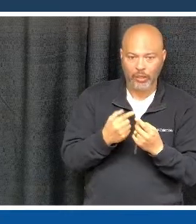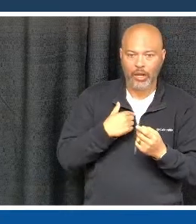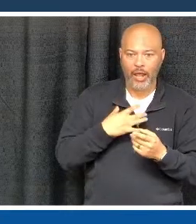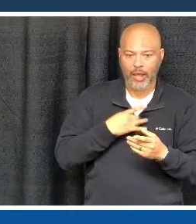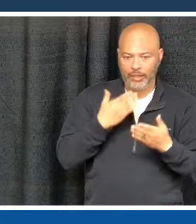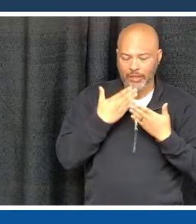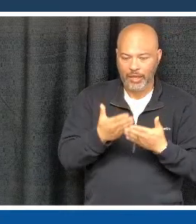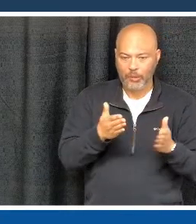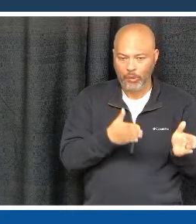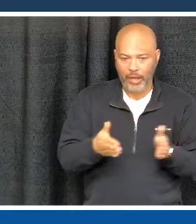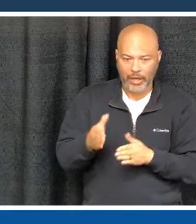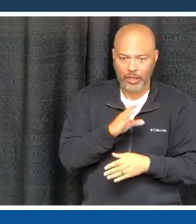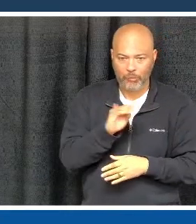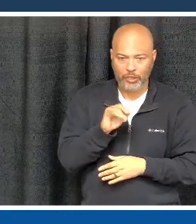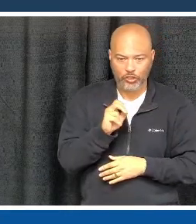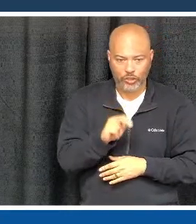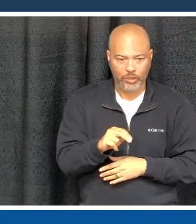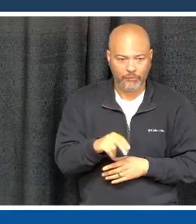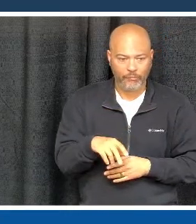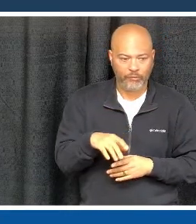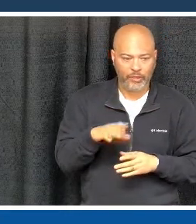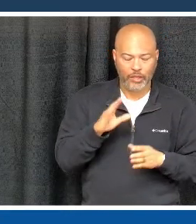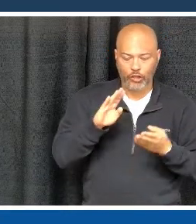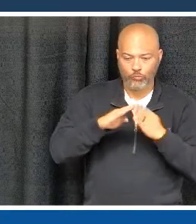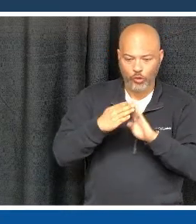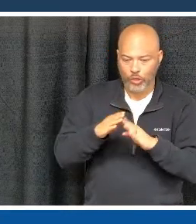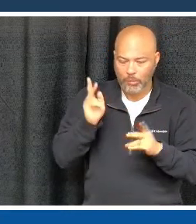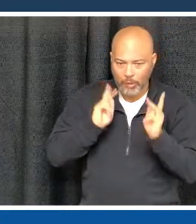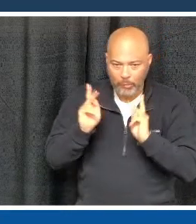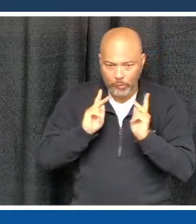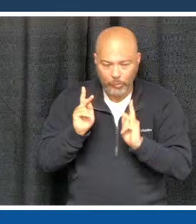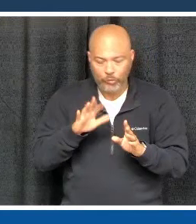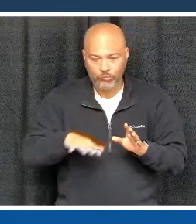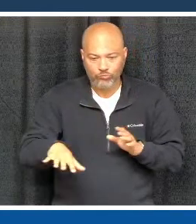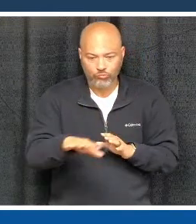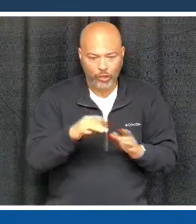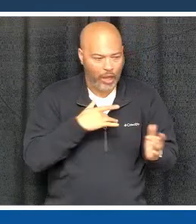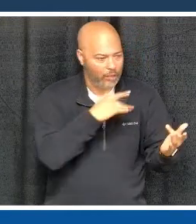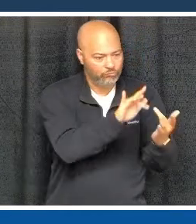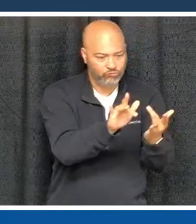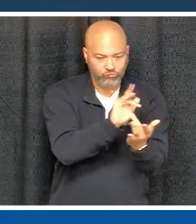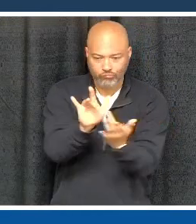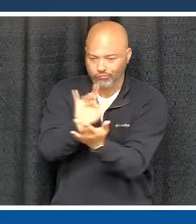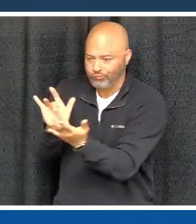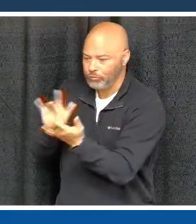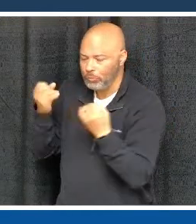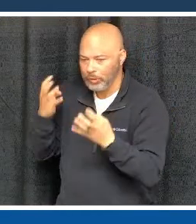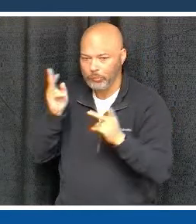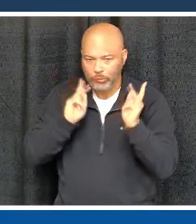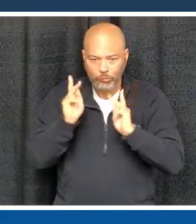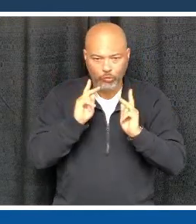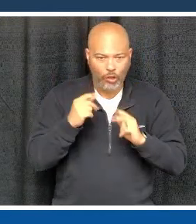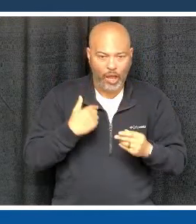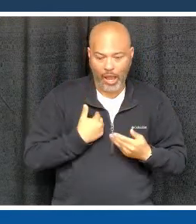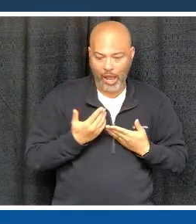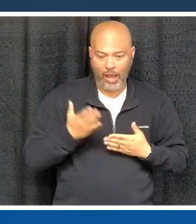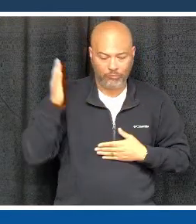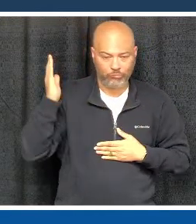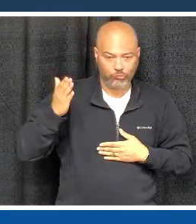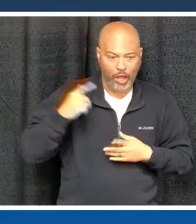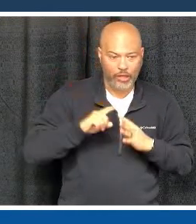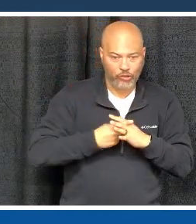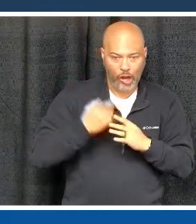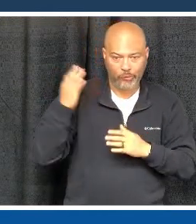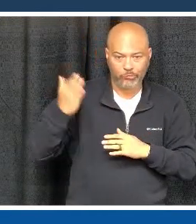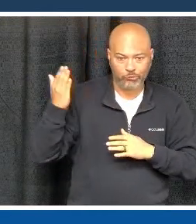Planning Commission, actually community members. I've reached out all through the community. I started